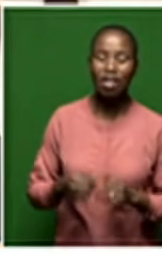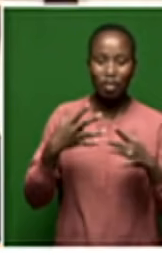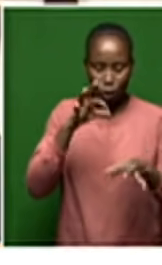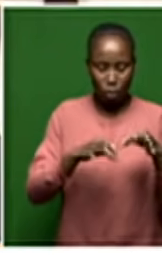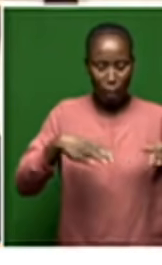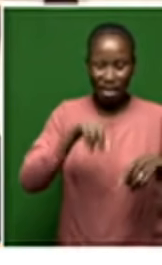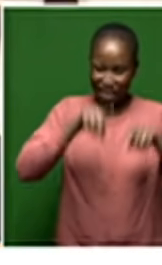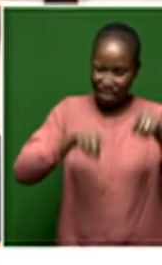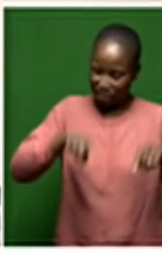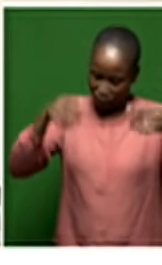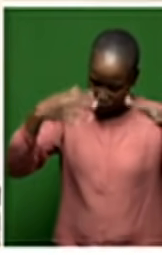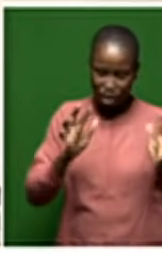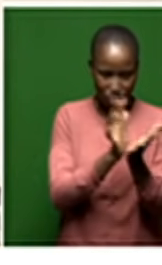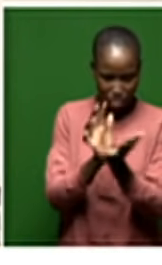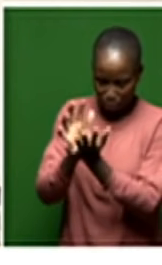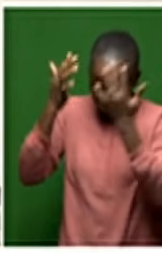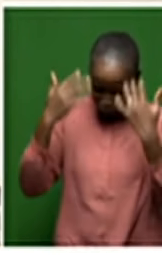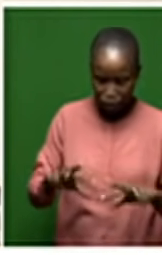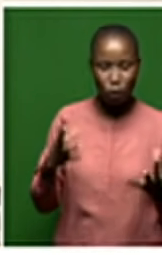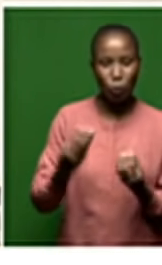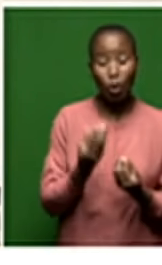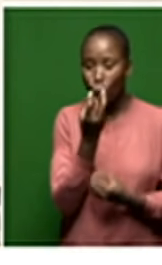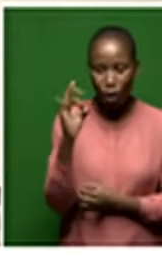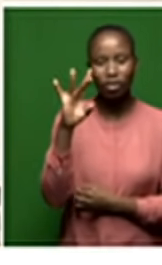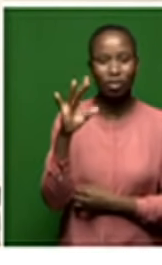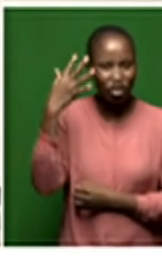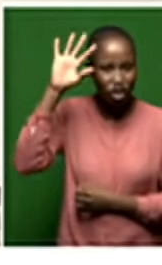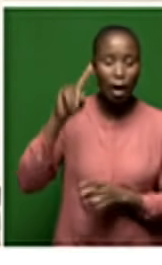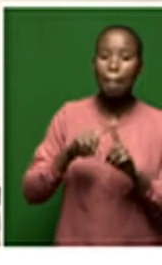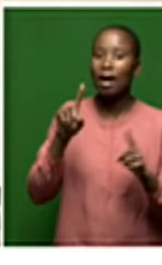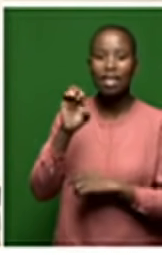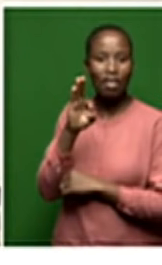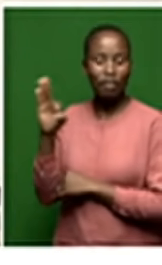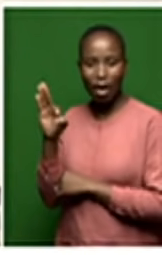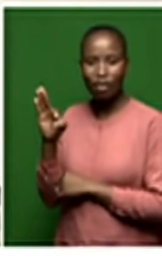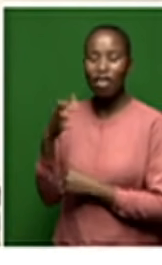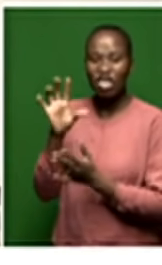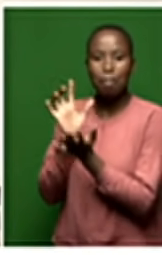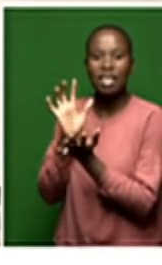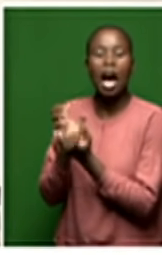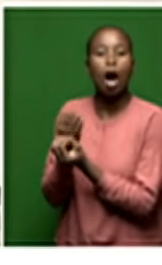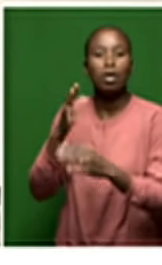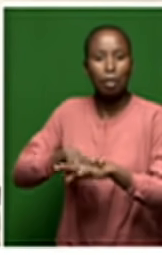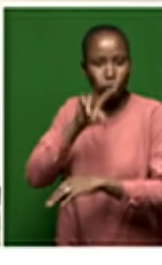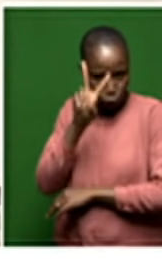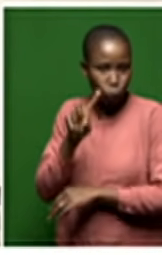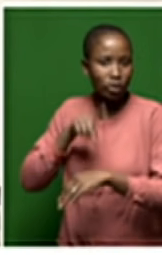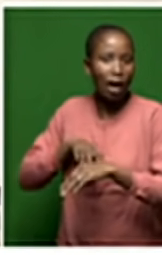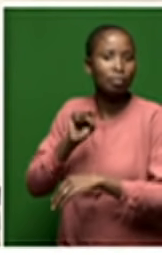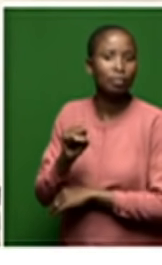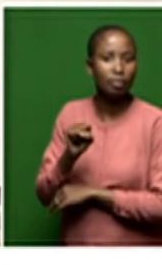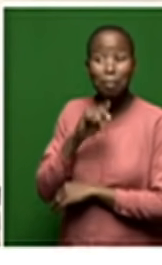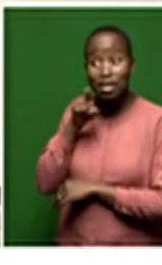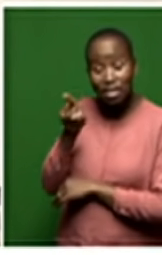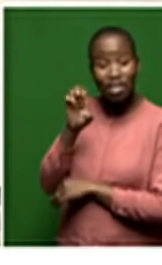Leanne, and we met them once, except the EFF. We met the EFF twice. So they are the only party we